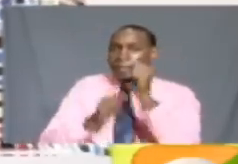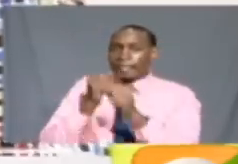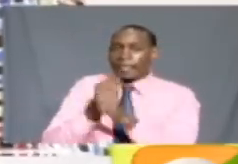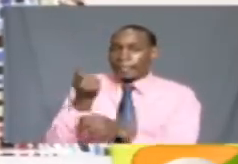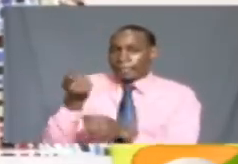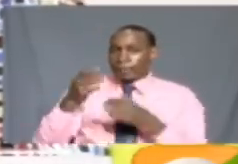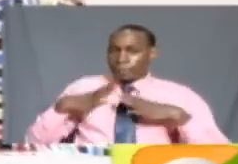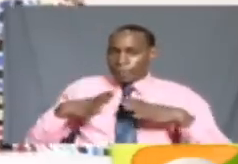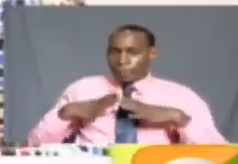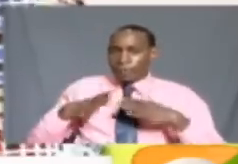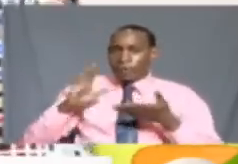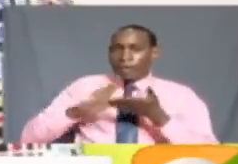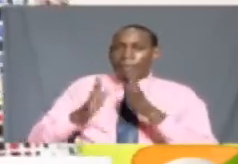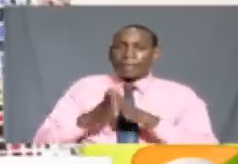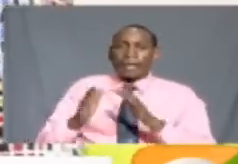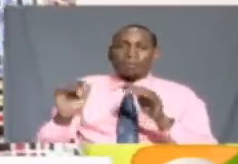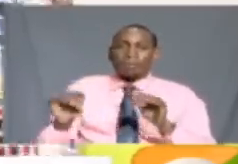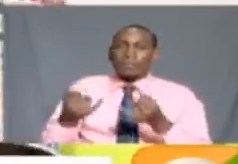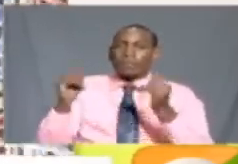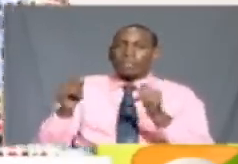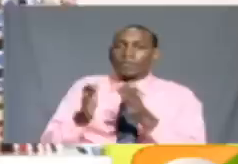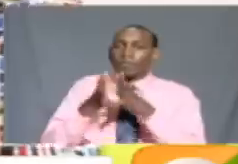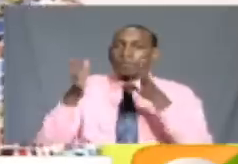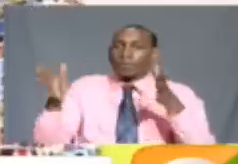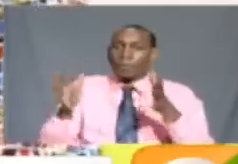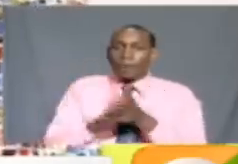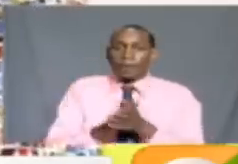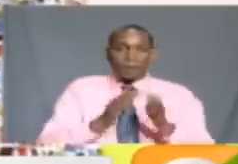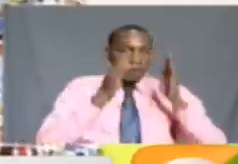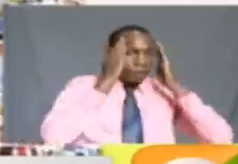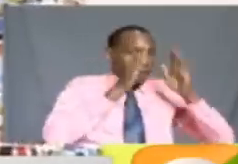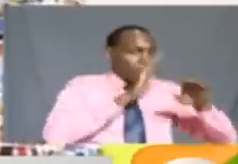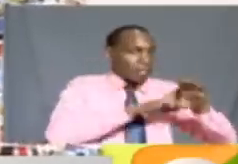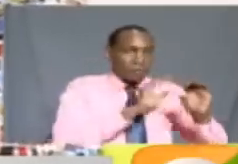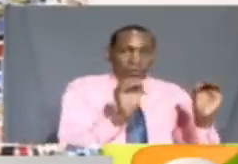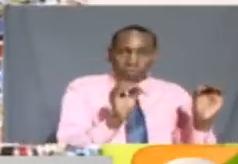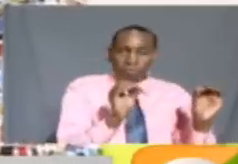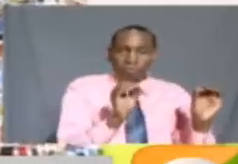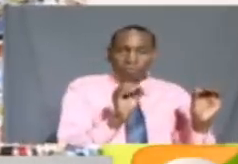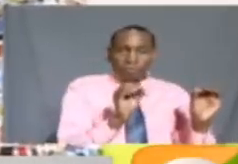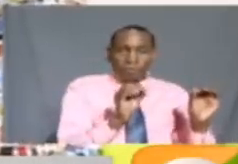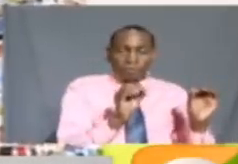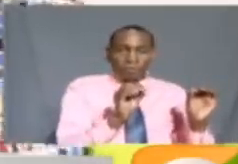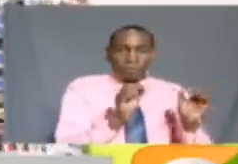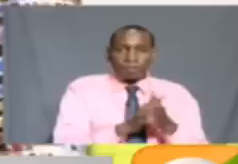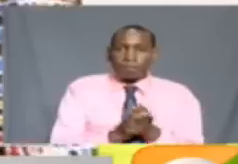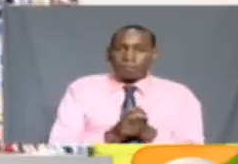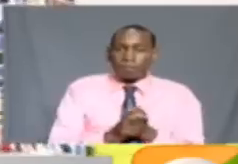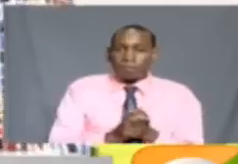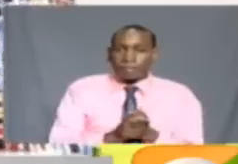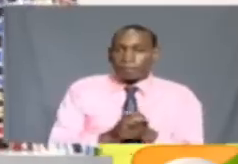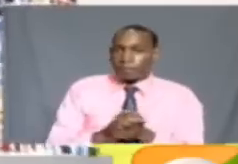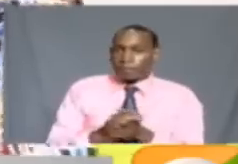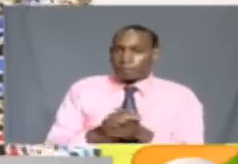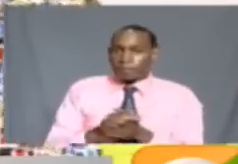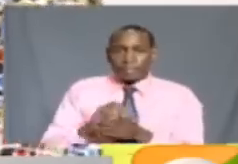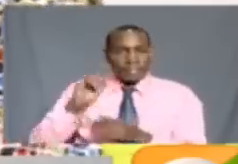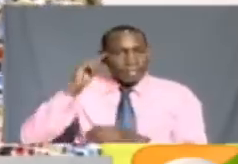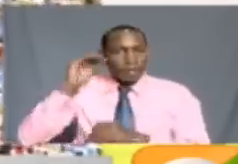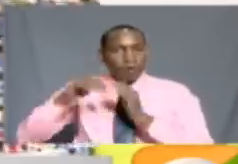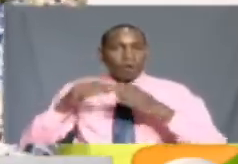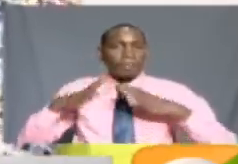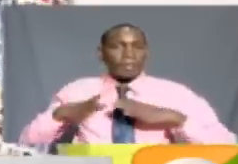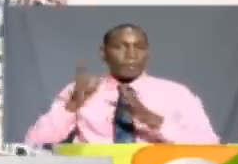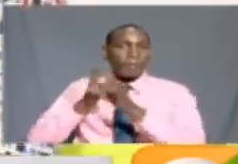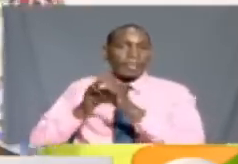very few people, becomes the news of the day. Right. But we don't focus on the good. So it gives the impression that everyone is doing it. Everyone is doing it. And then we take